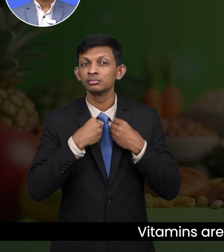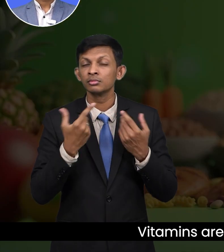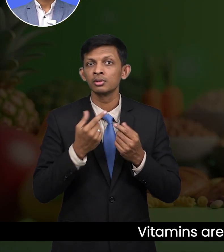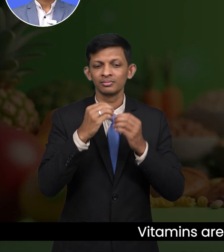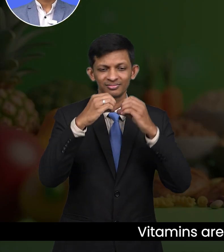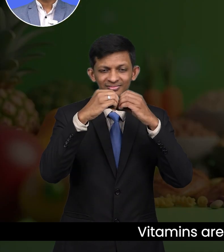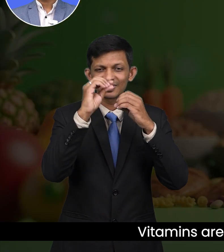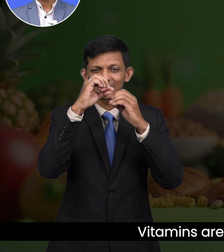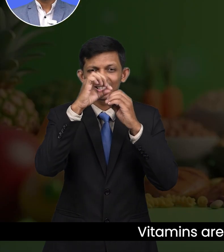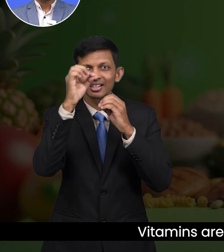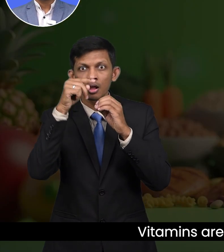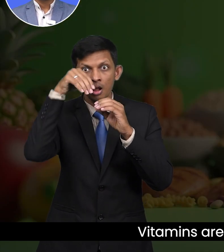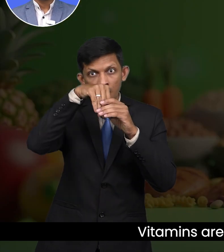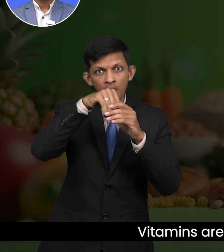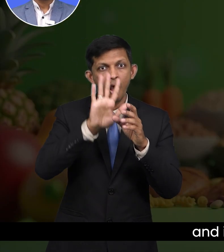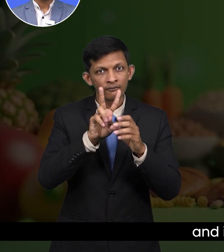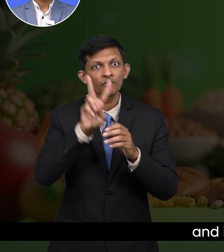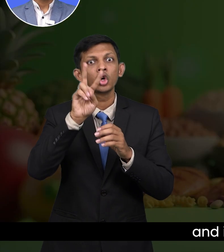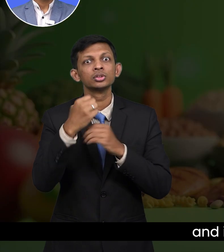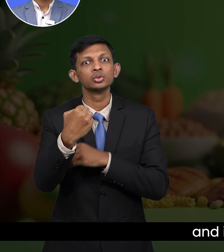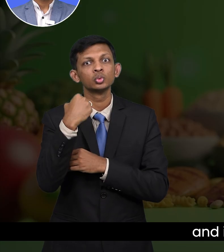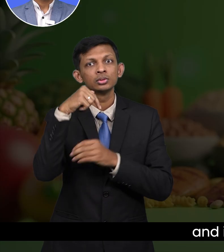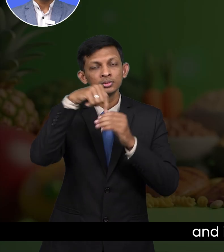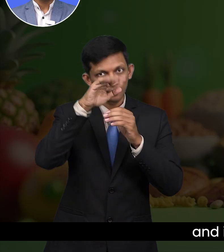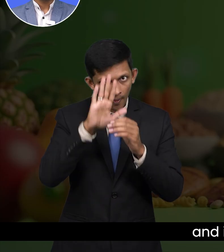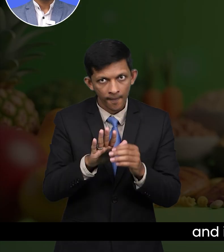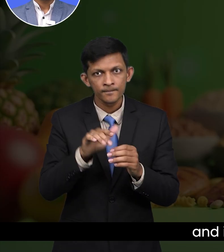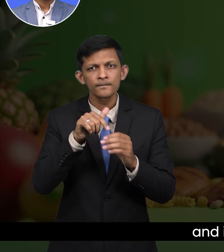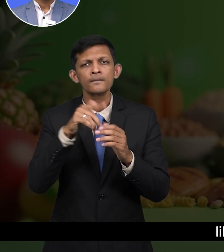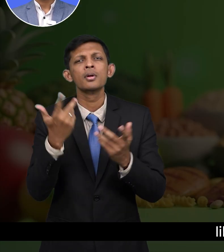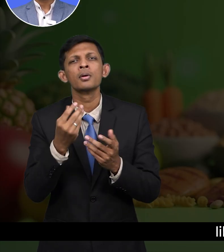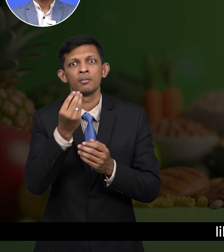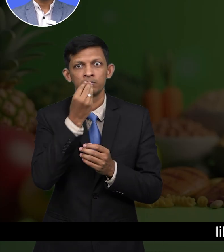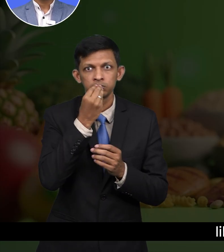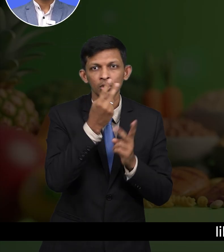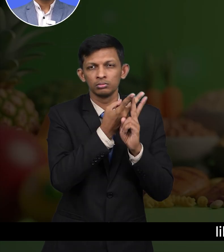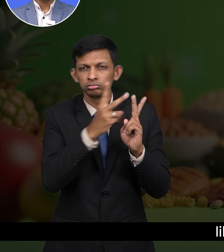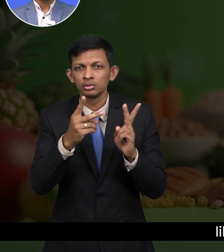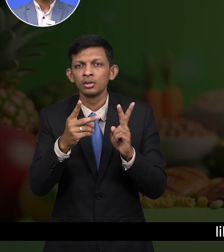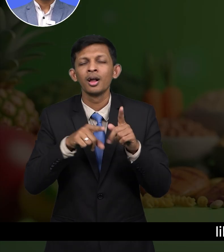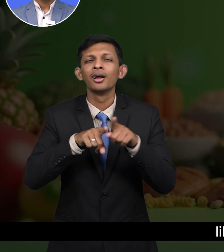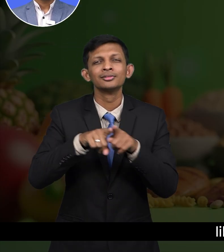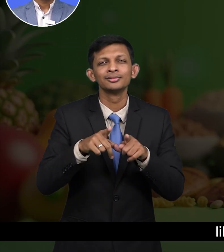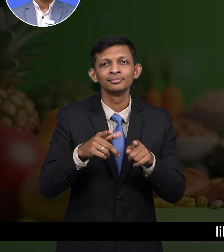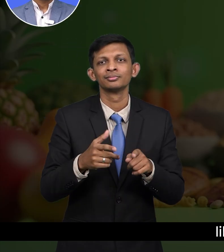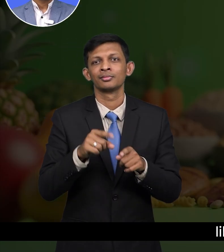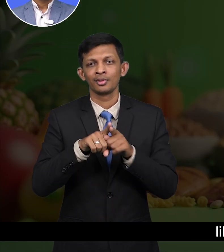Vitamins are present in sprouted seeds and in fermented foods like idli and dosa,